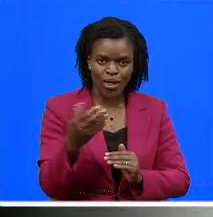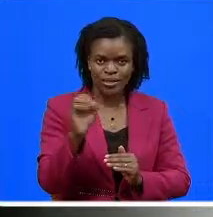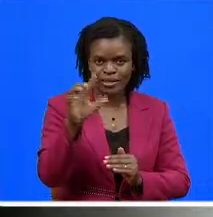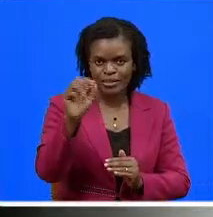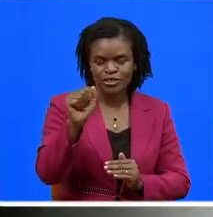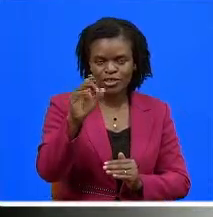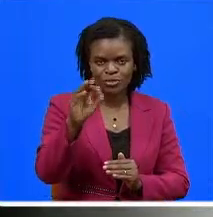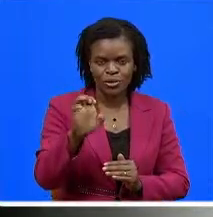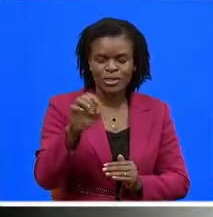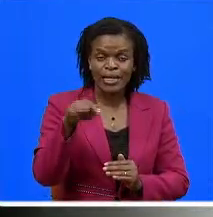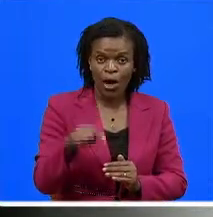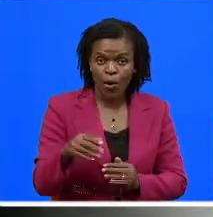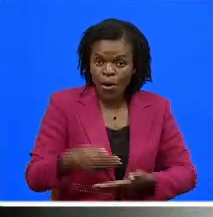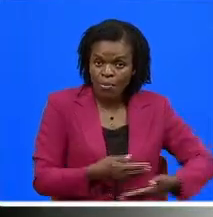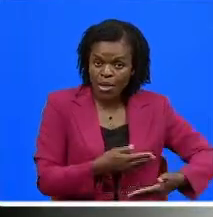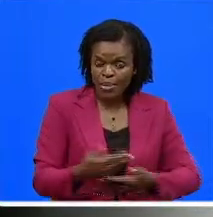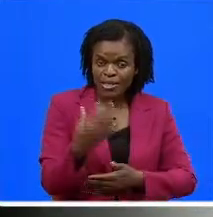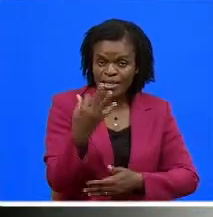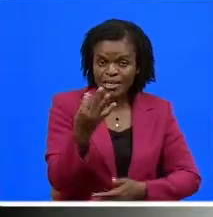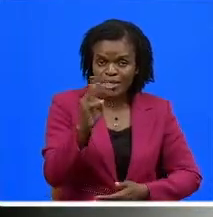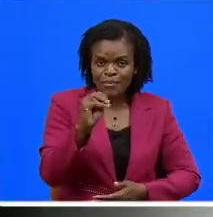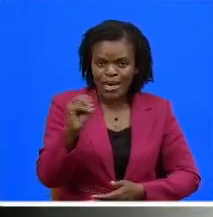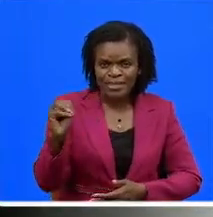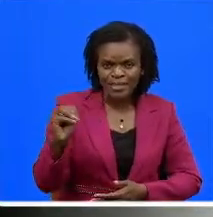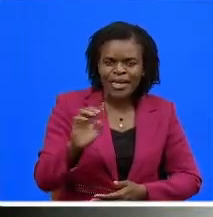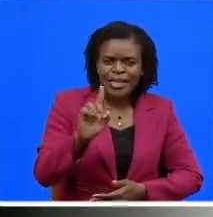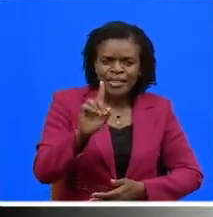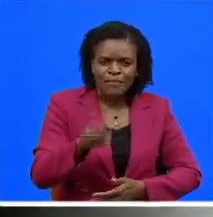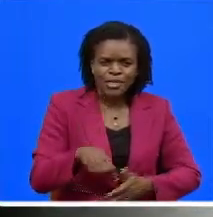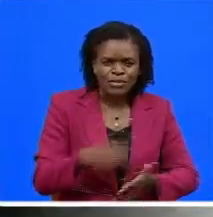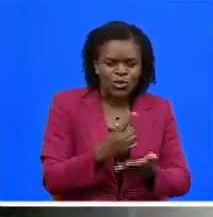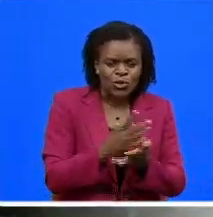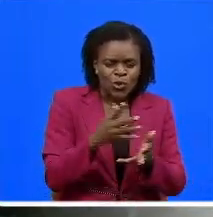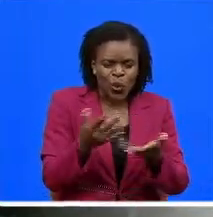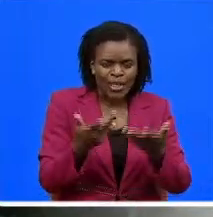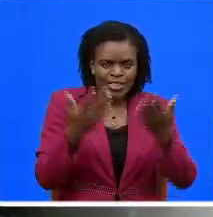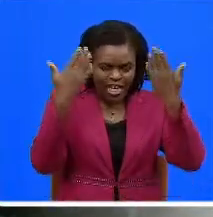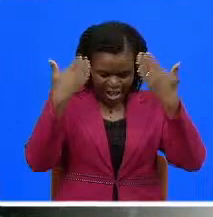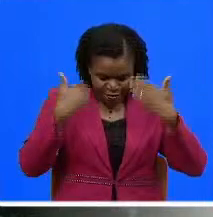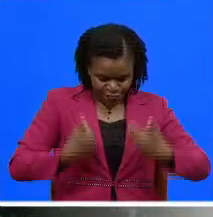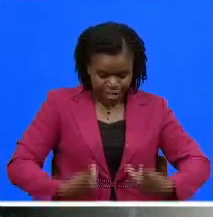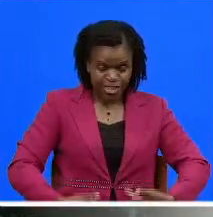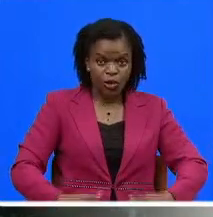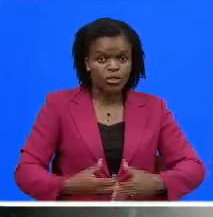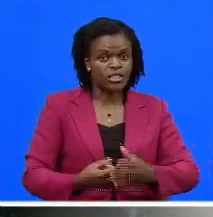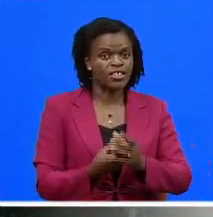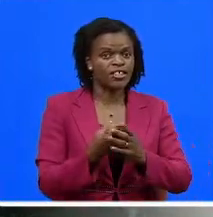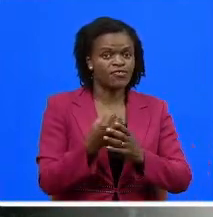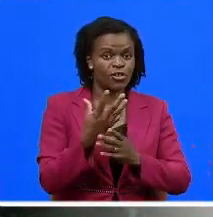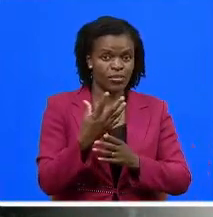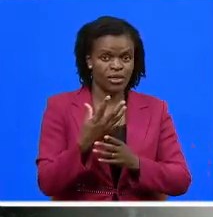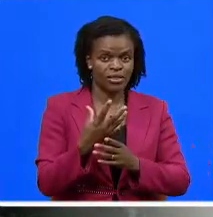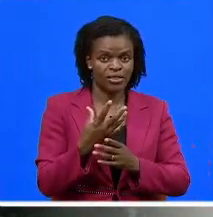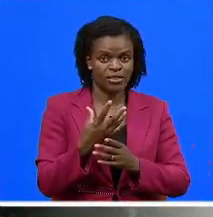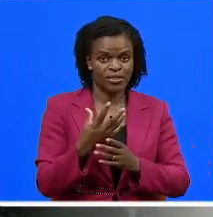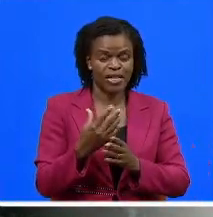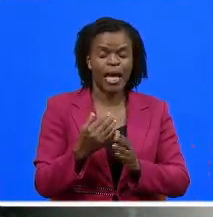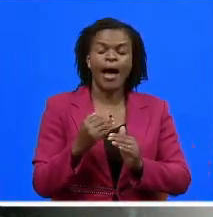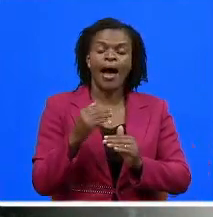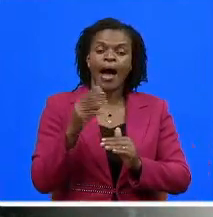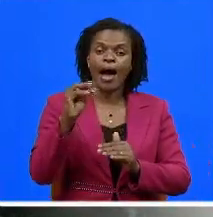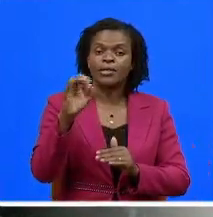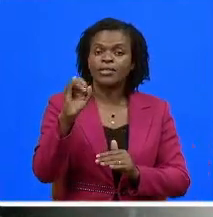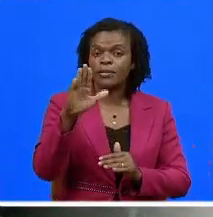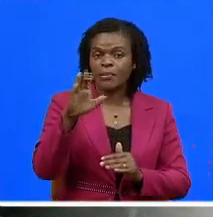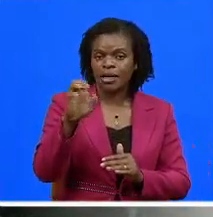my baby a 3-month-old baby? What should they be doing in terms of their physical development, developmental milestones? Or am